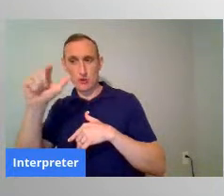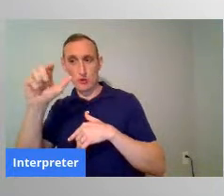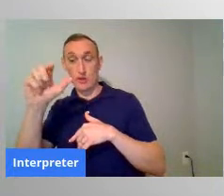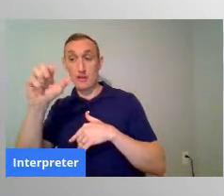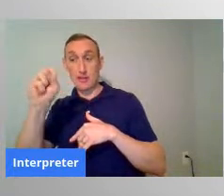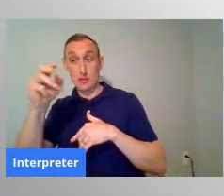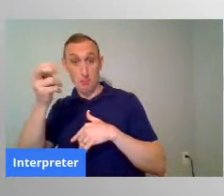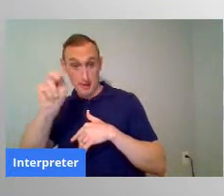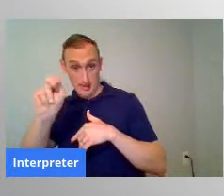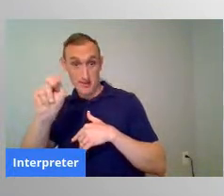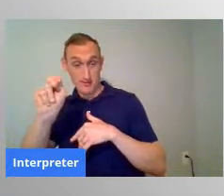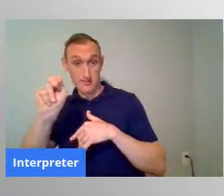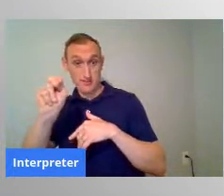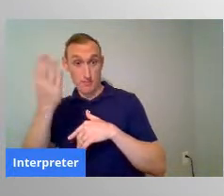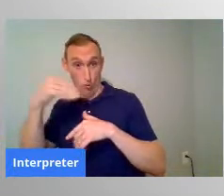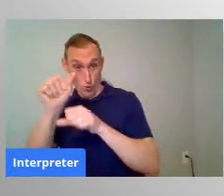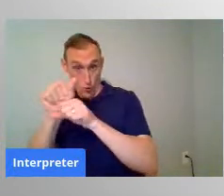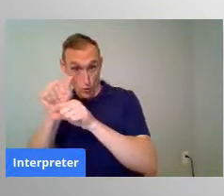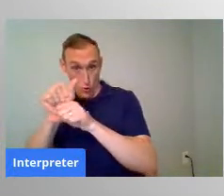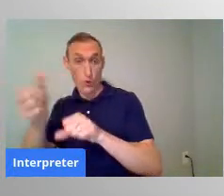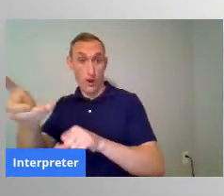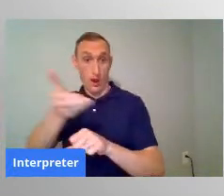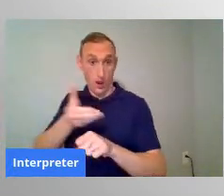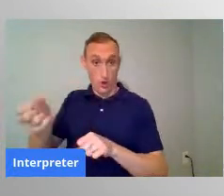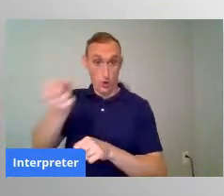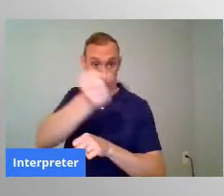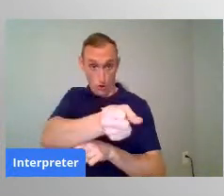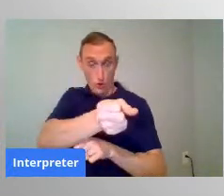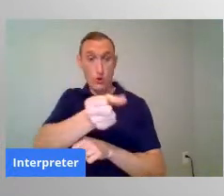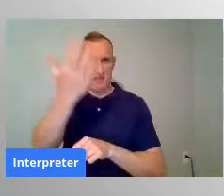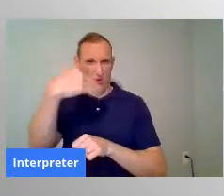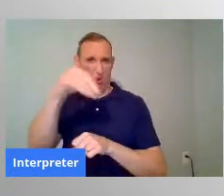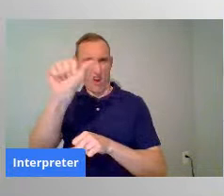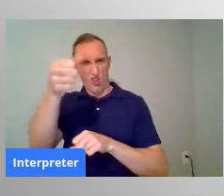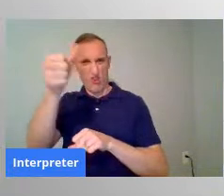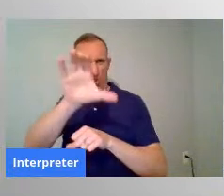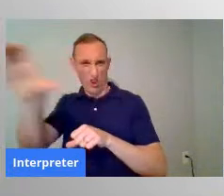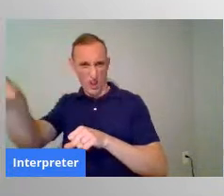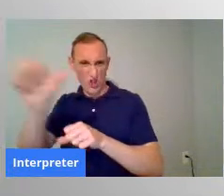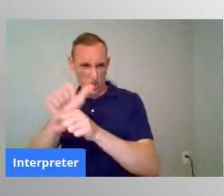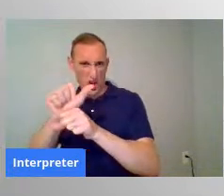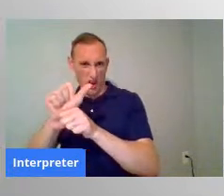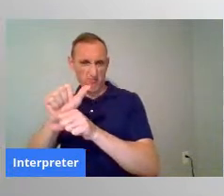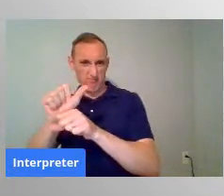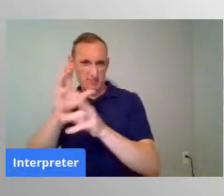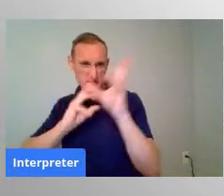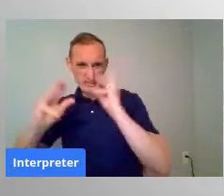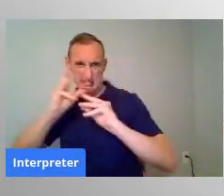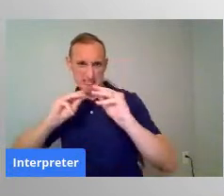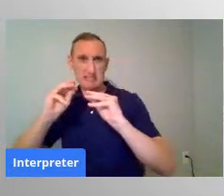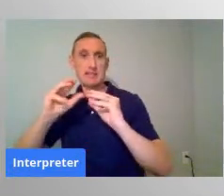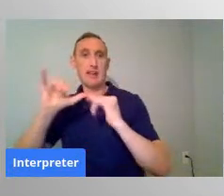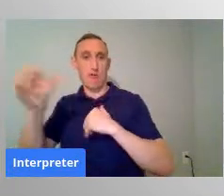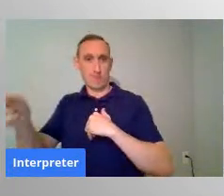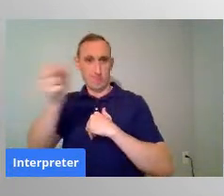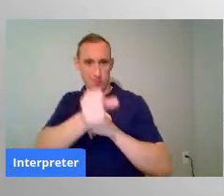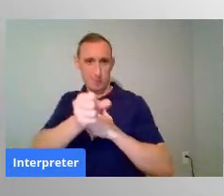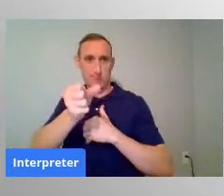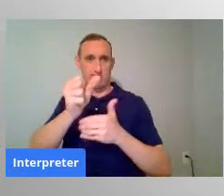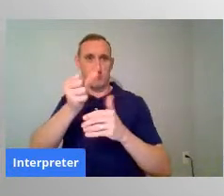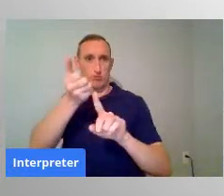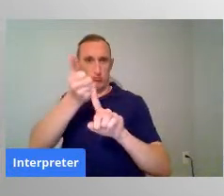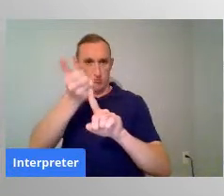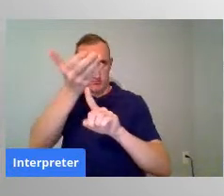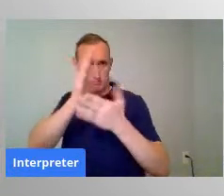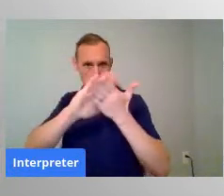and in other capacities within Clark County, and she is going to be our new Chief of Human Resources. And we've